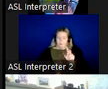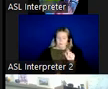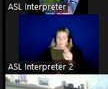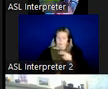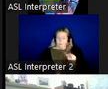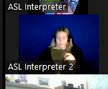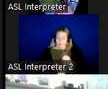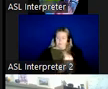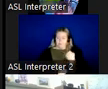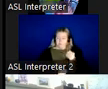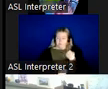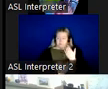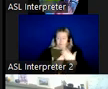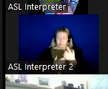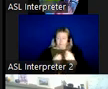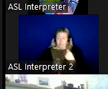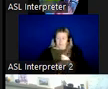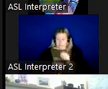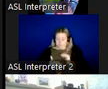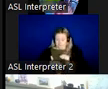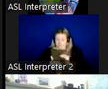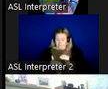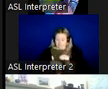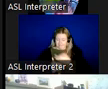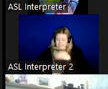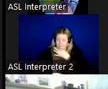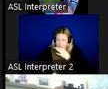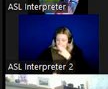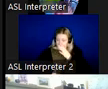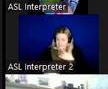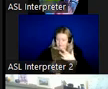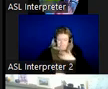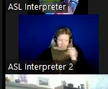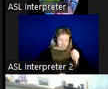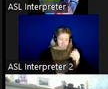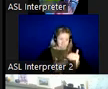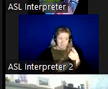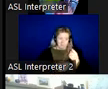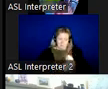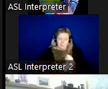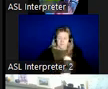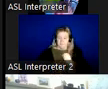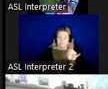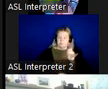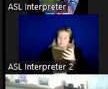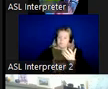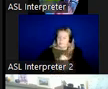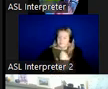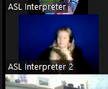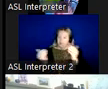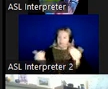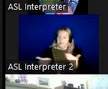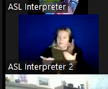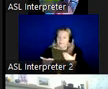November 2022, which nearing that 1 year mark almost now, which is really exciting. You are. I would also like to take the opportunity to welcome